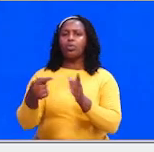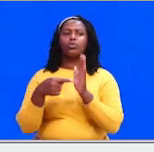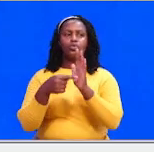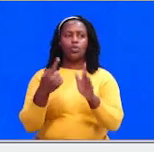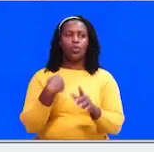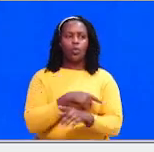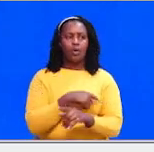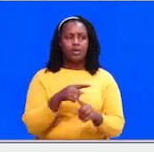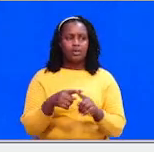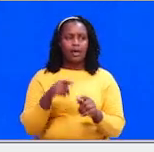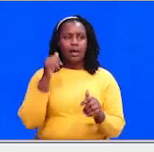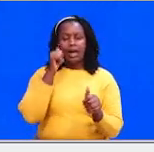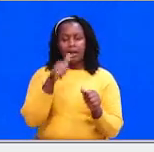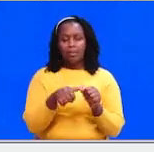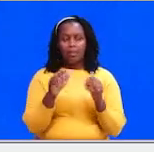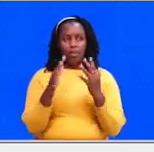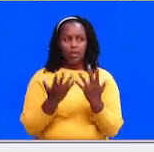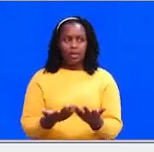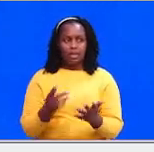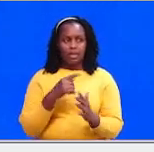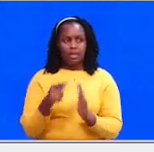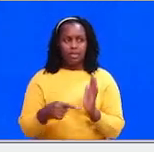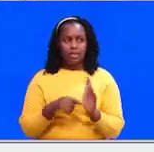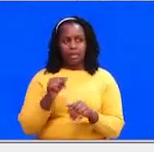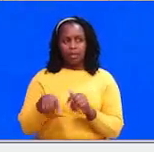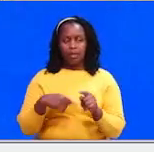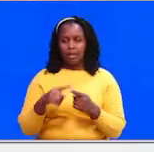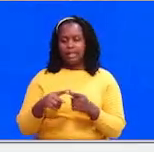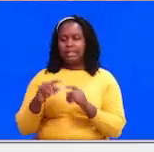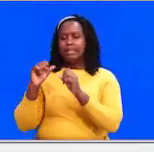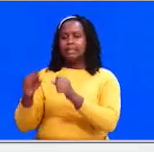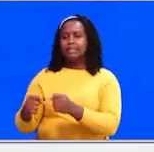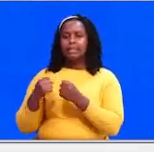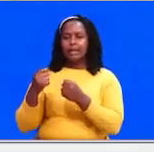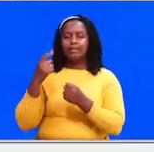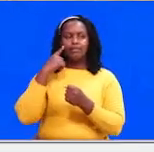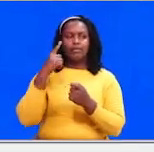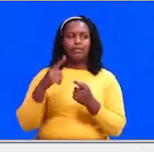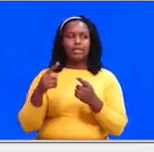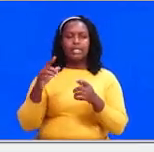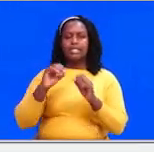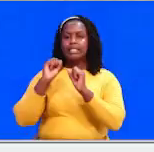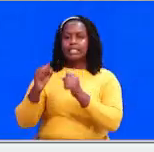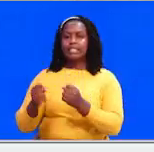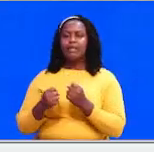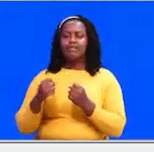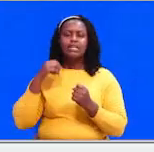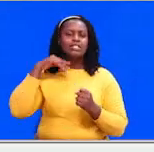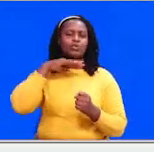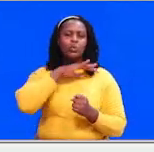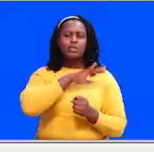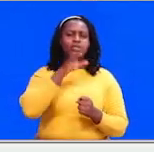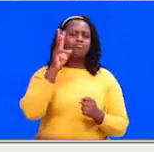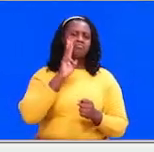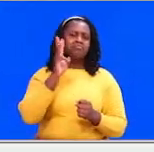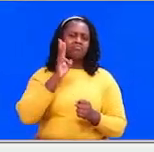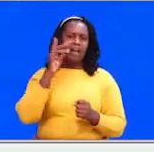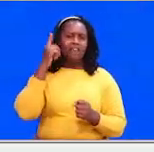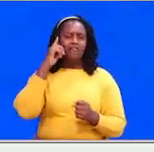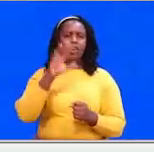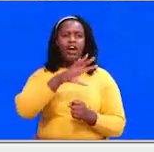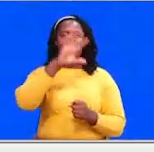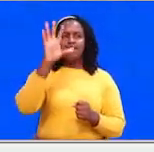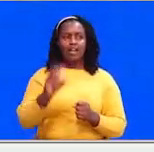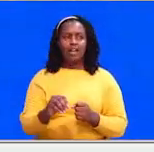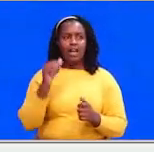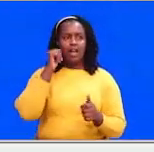remind everyone, EcoCycle is about safe sewage for Africa. Yes. So when we talk about safe sewage for Africa, basically what we mean is